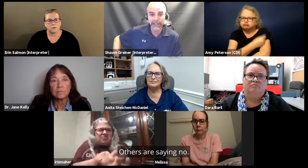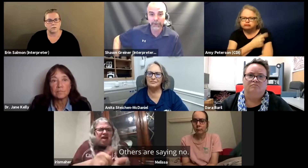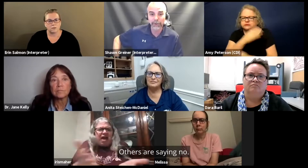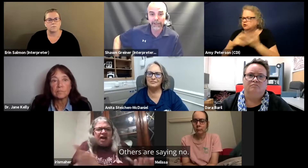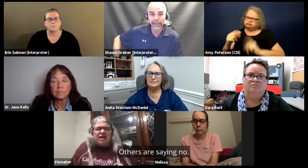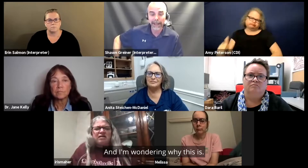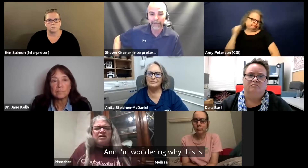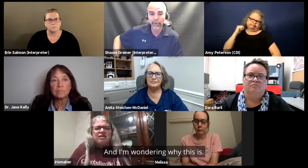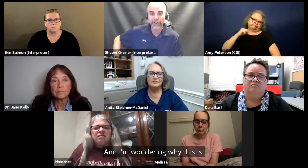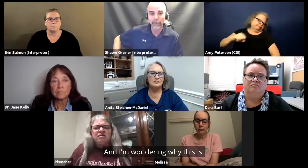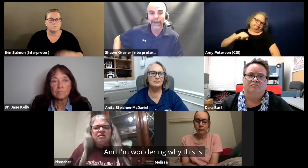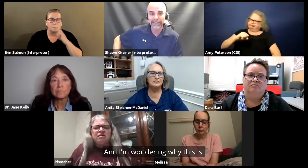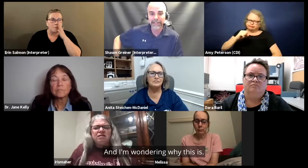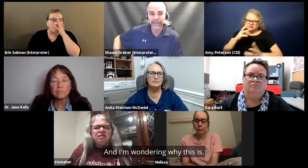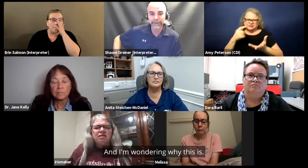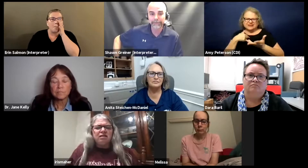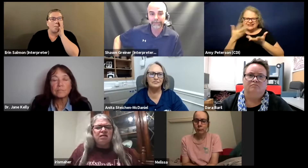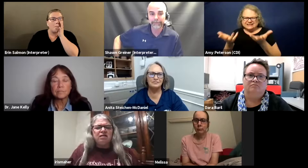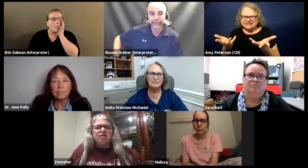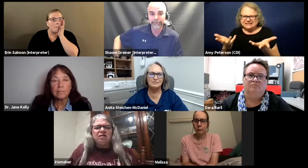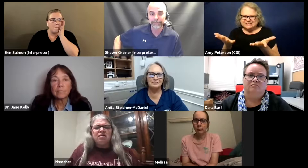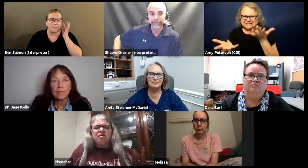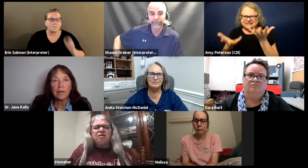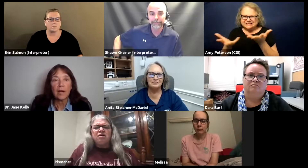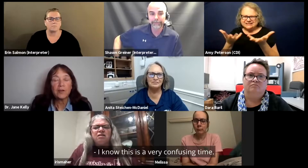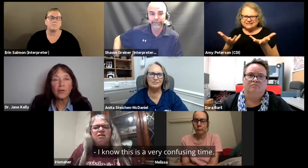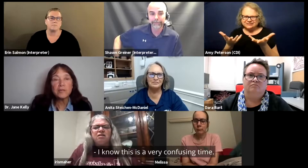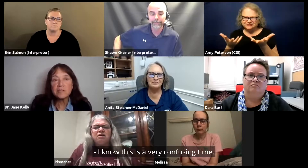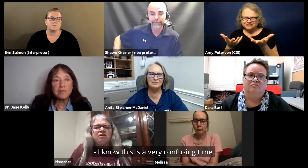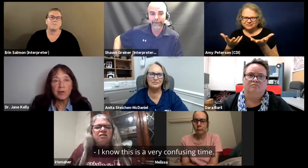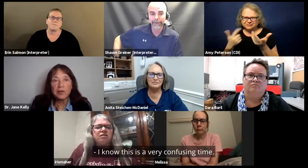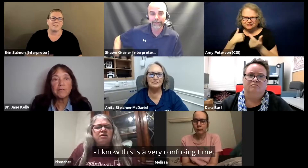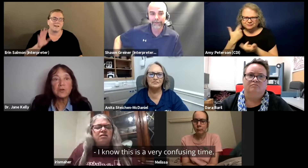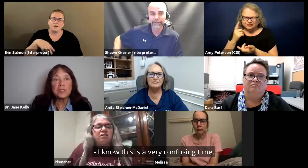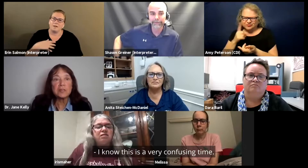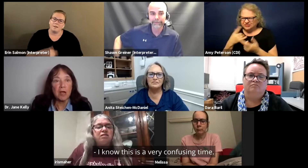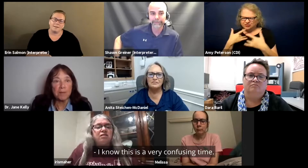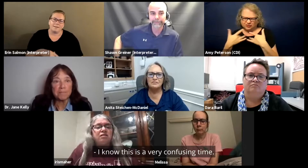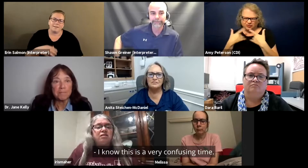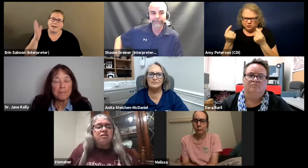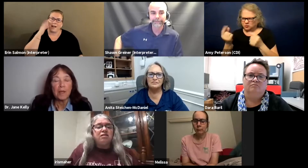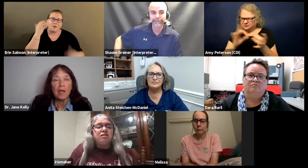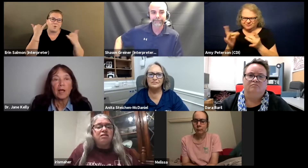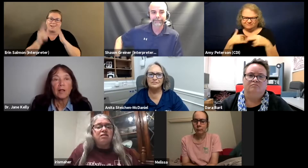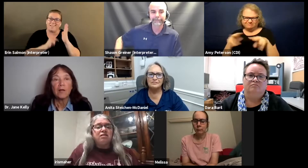saying no. And I'm wondering why this is. I know this is a very confusing time.